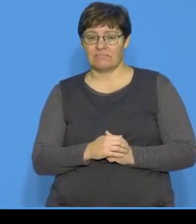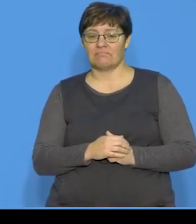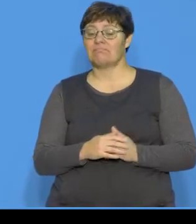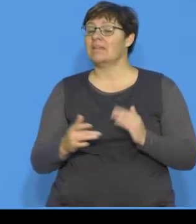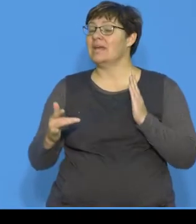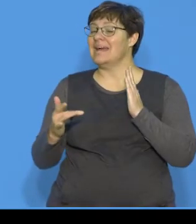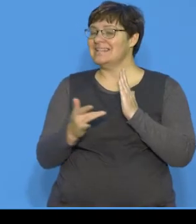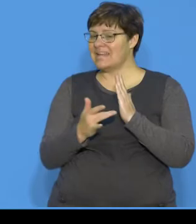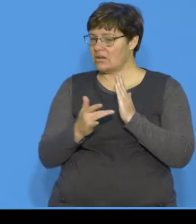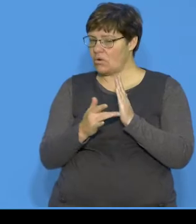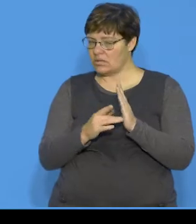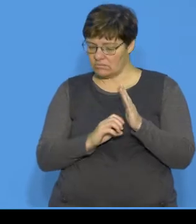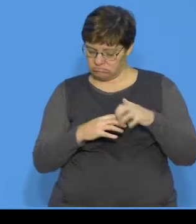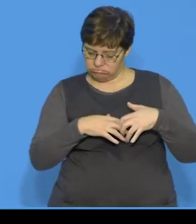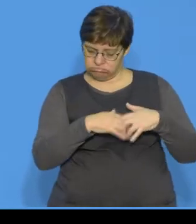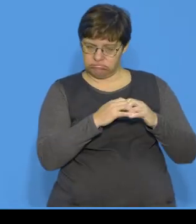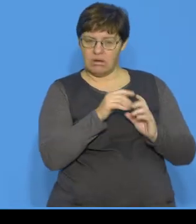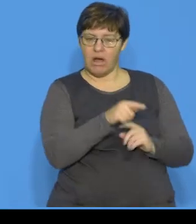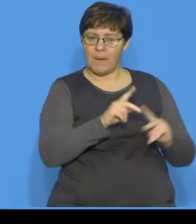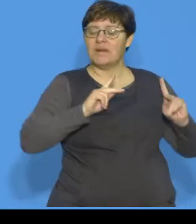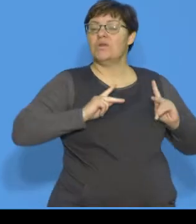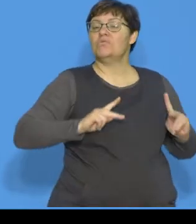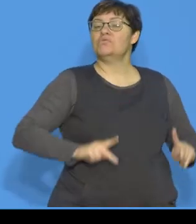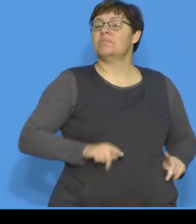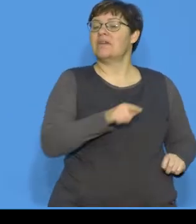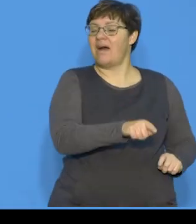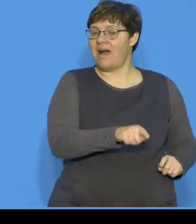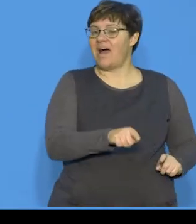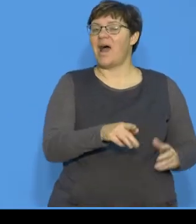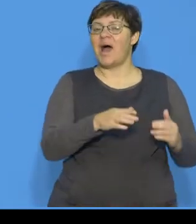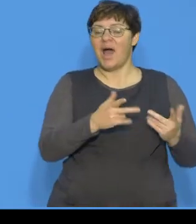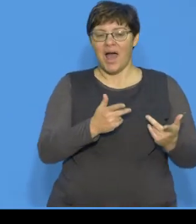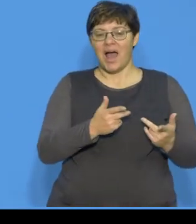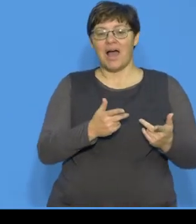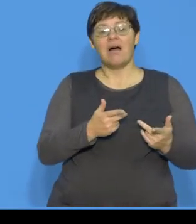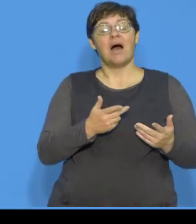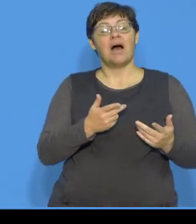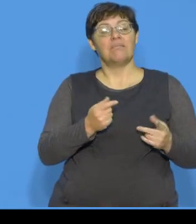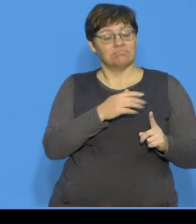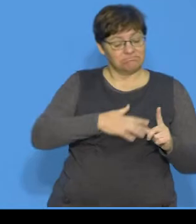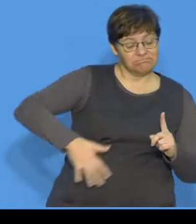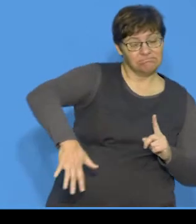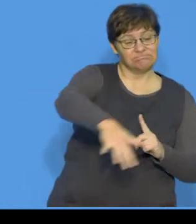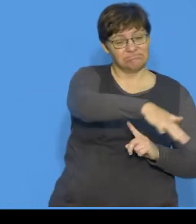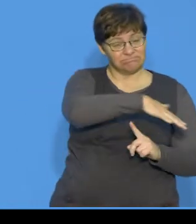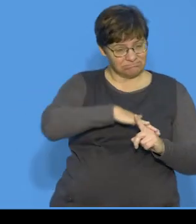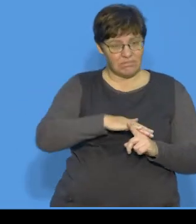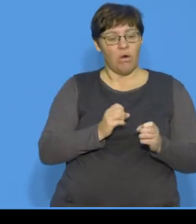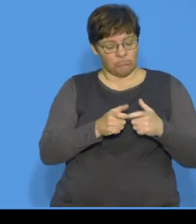Technology has enabled humans to increase the carrying capacity of habitats. We've already seen